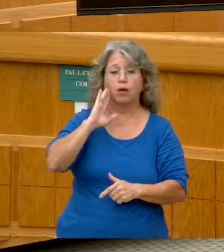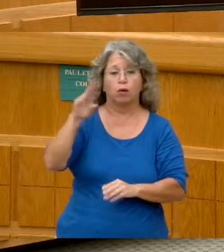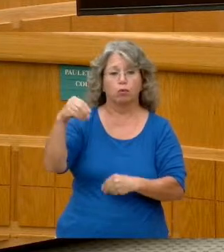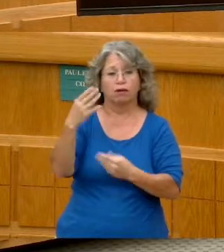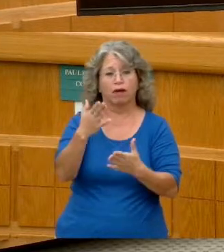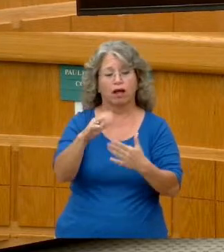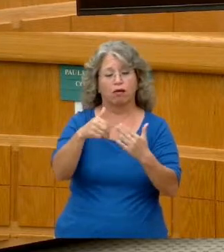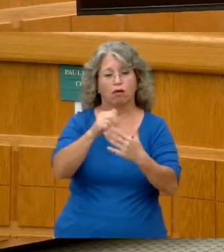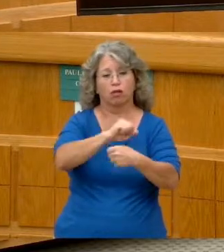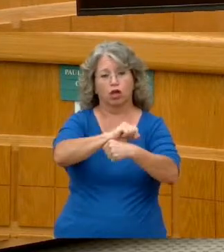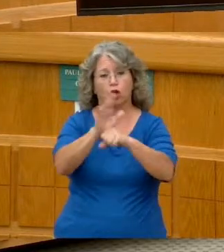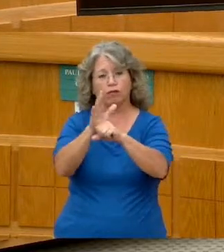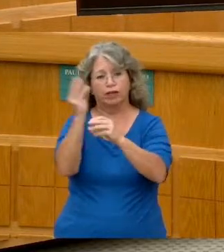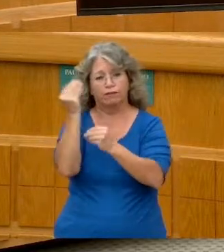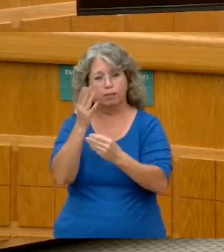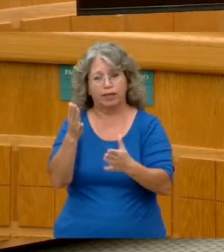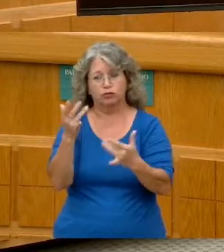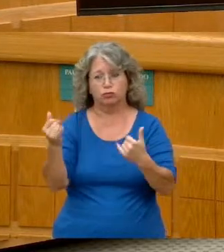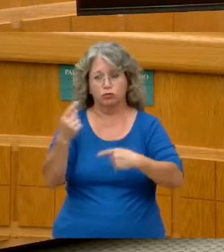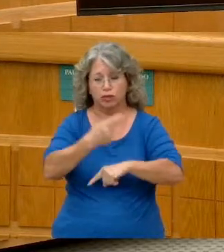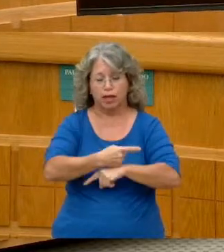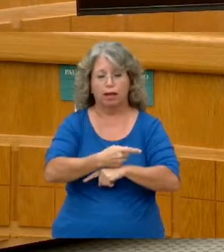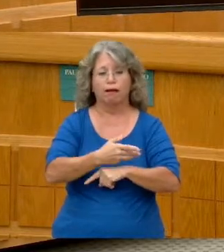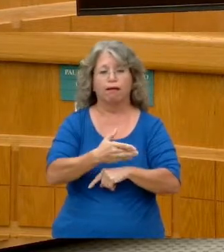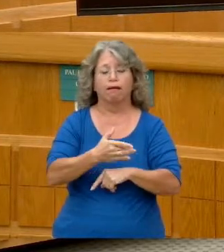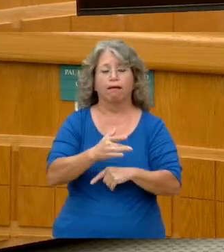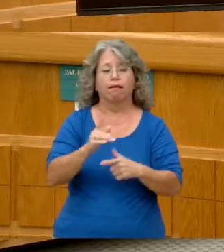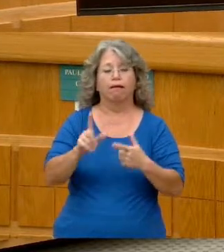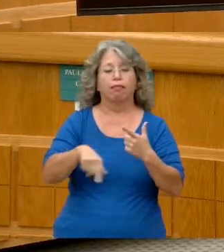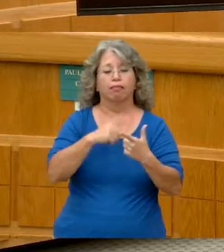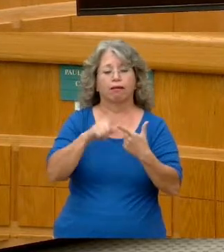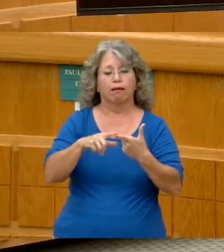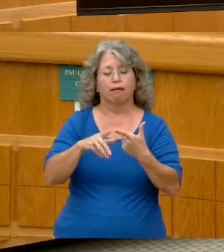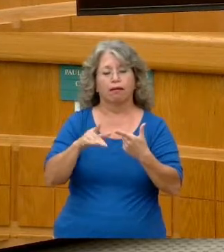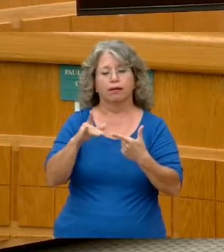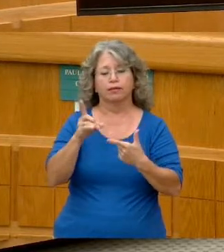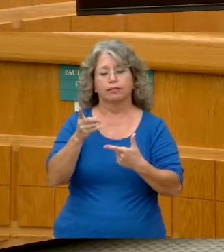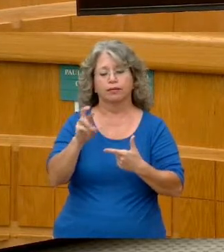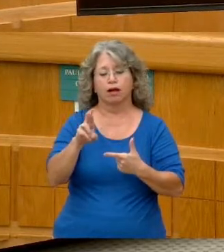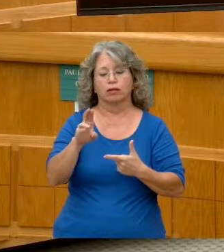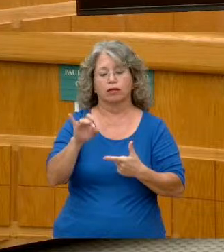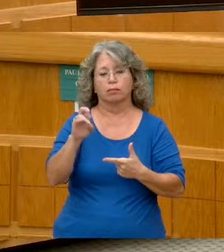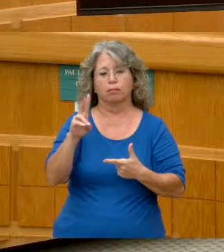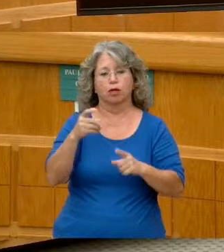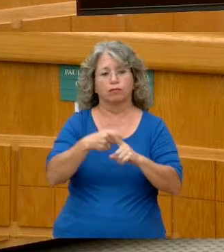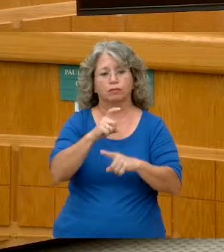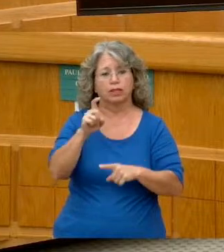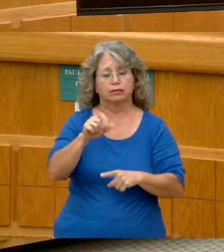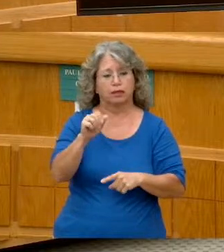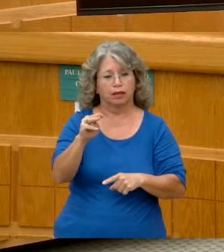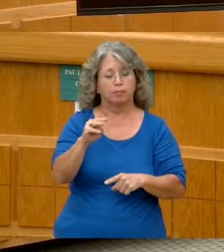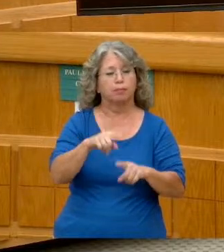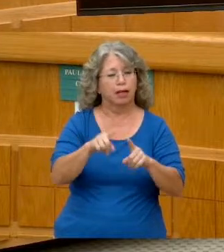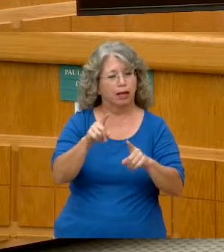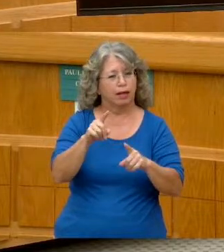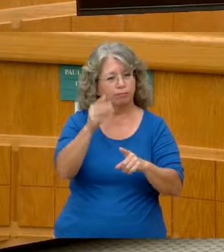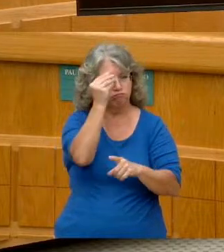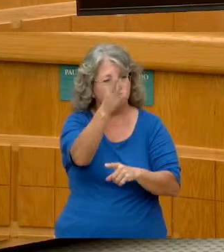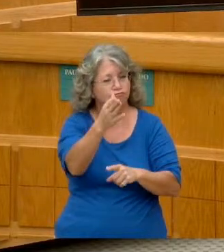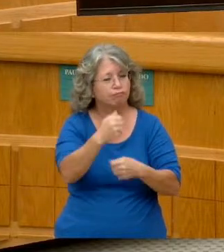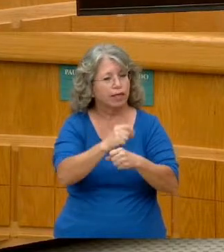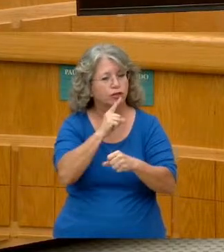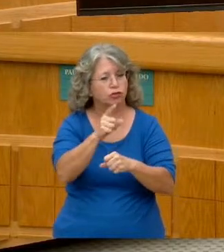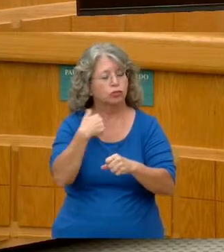of the COVID information today, and then following her, like I said, Dr. Bird. But to just be assured that we're paying attention to